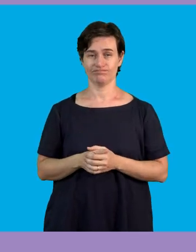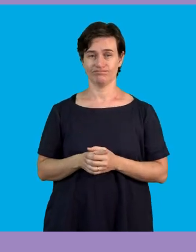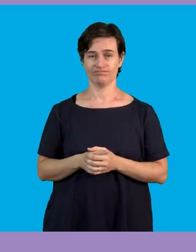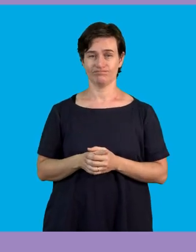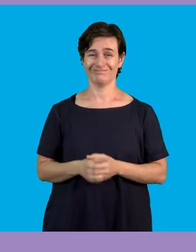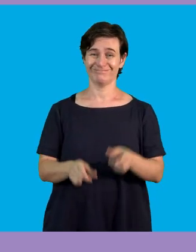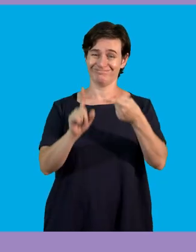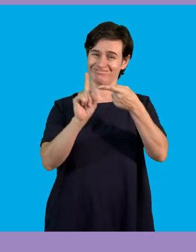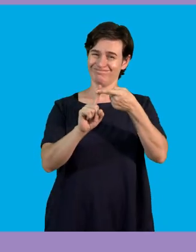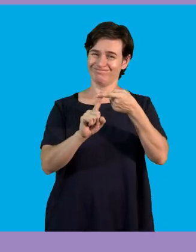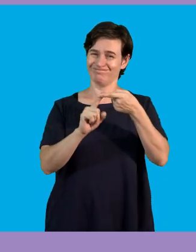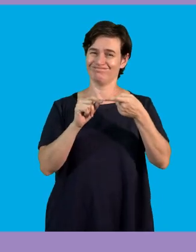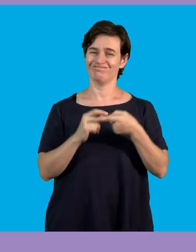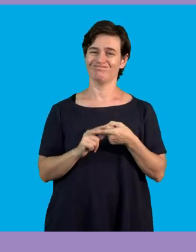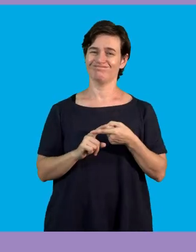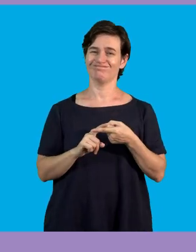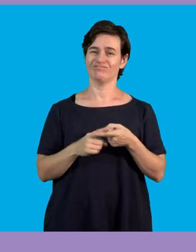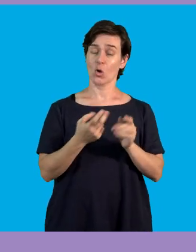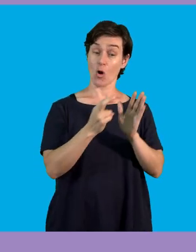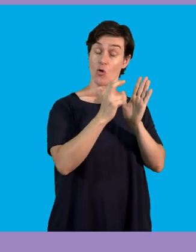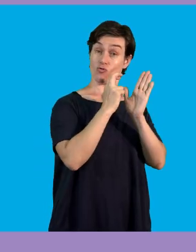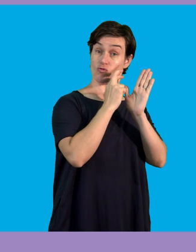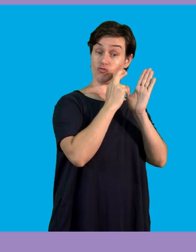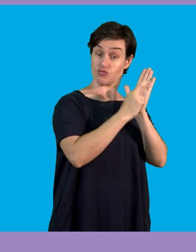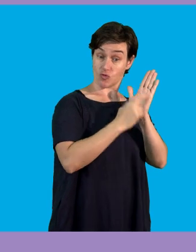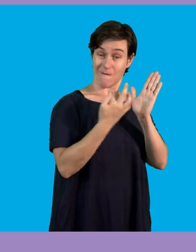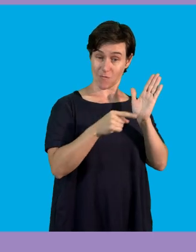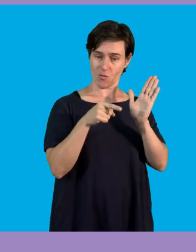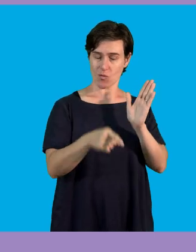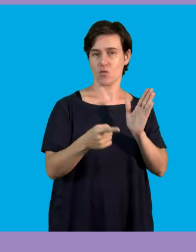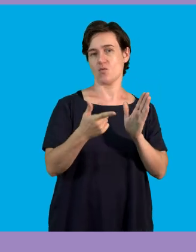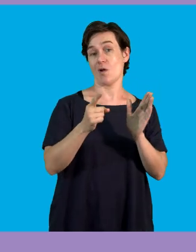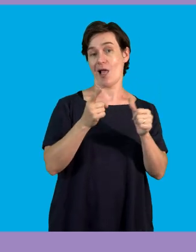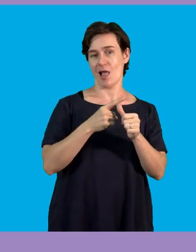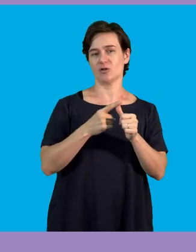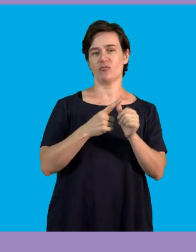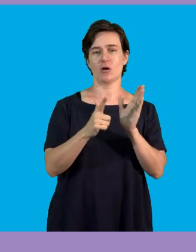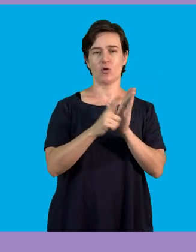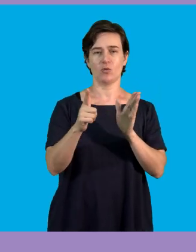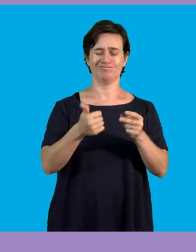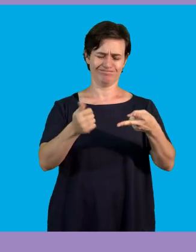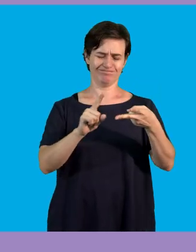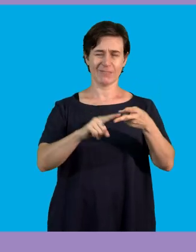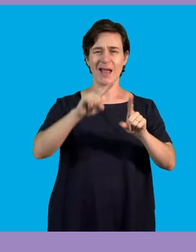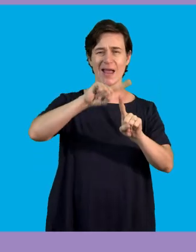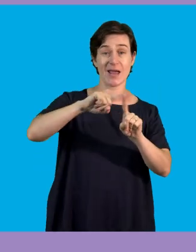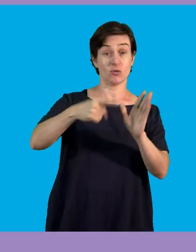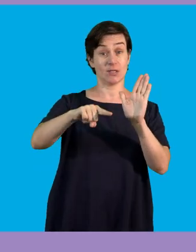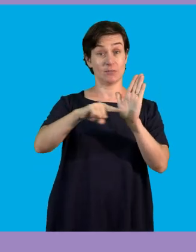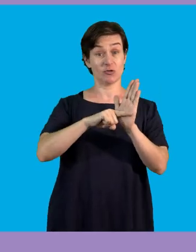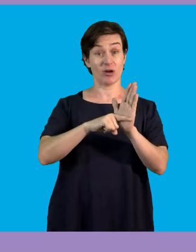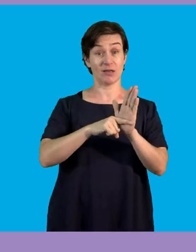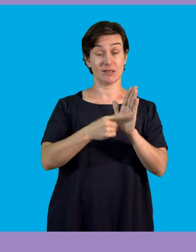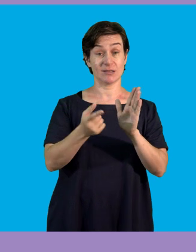as we do algebraic expressions. The first part would be to do rules and laws, and then we'll add and